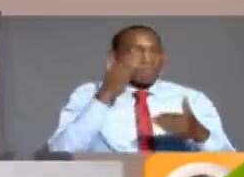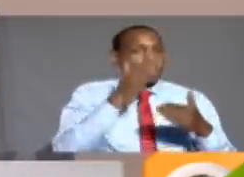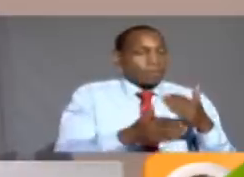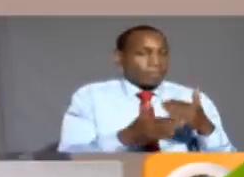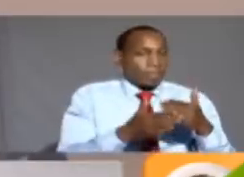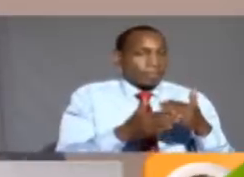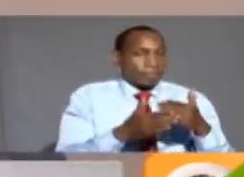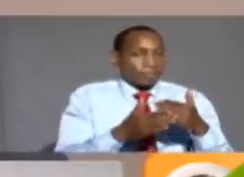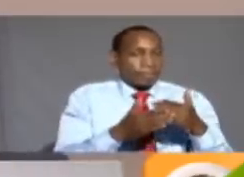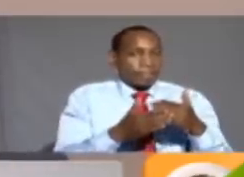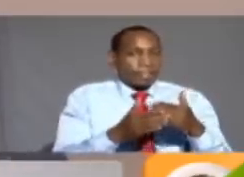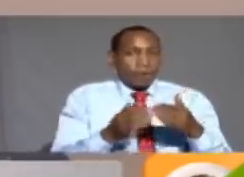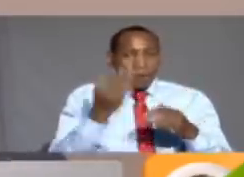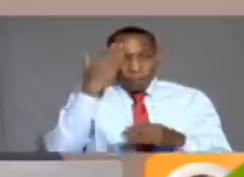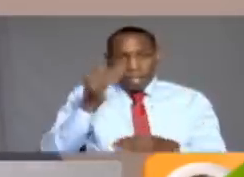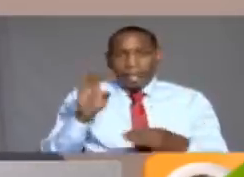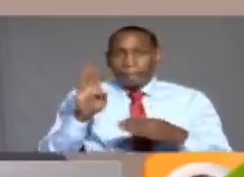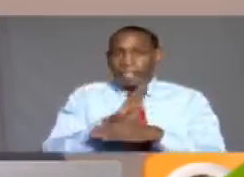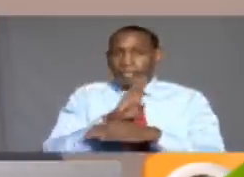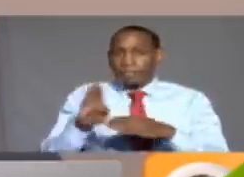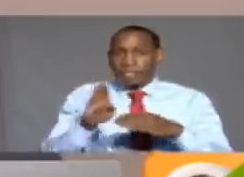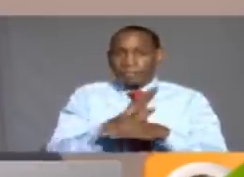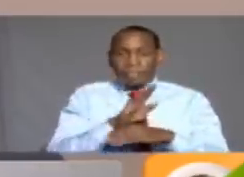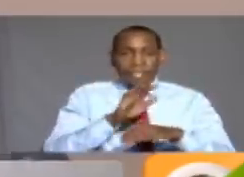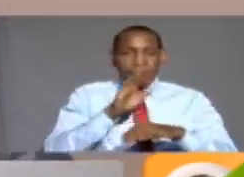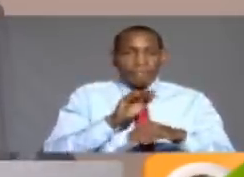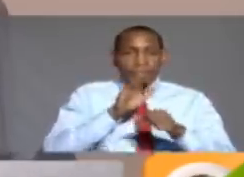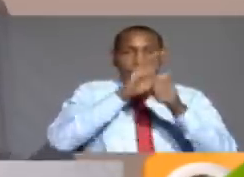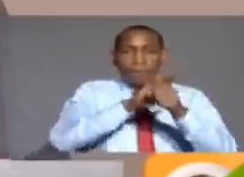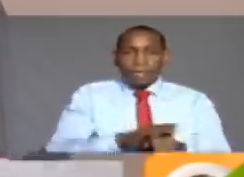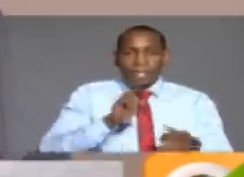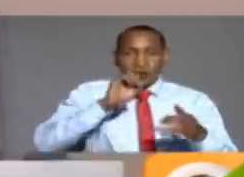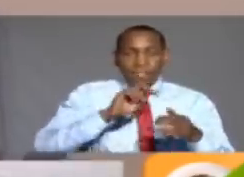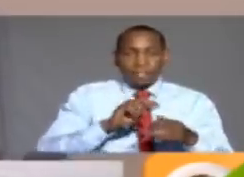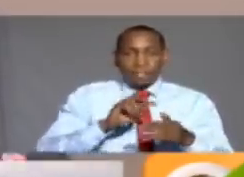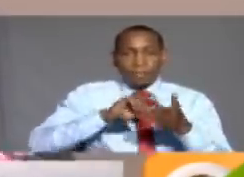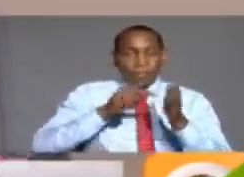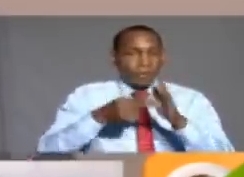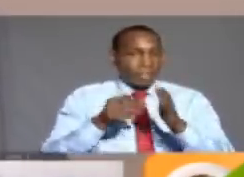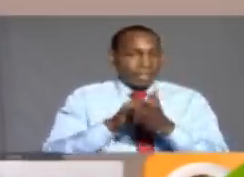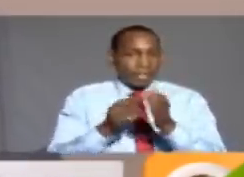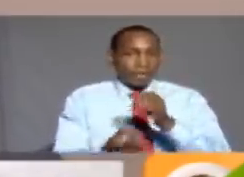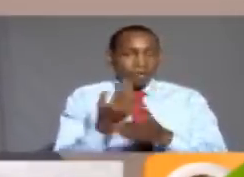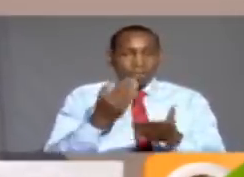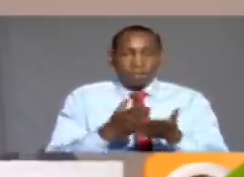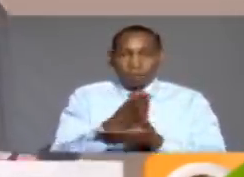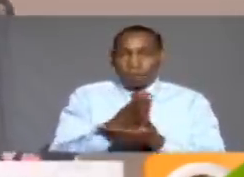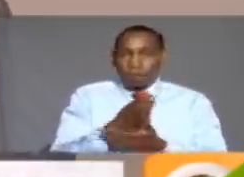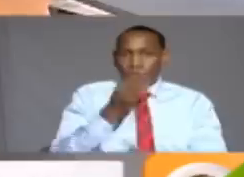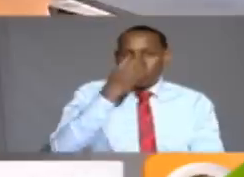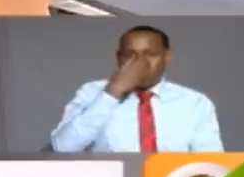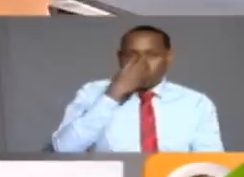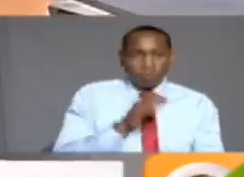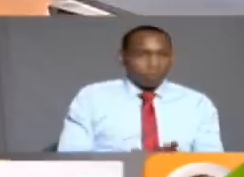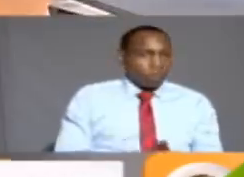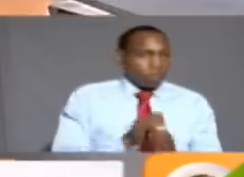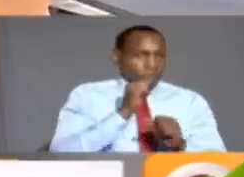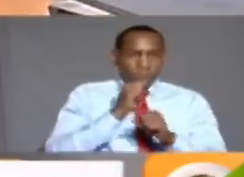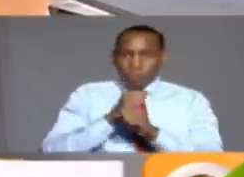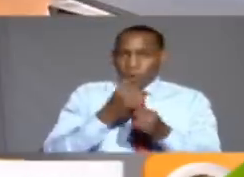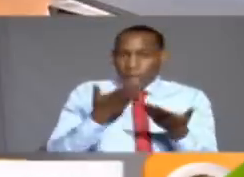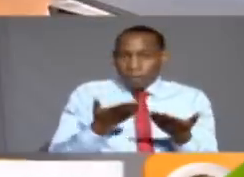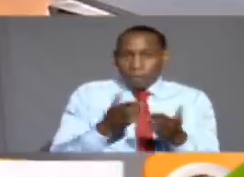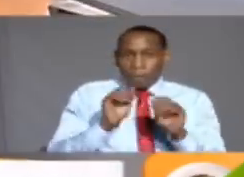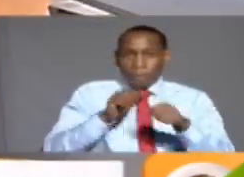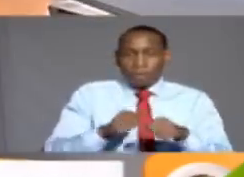followed the process. They are actually busy sabotaging projects that have been launched by the deputy president. Why would we do that? You know, you can actually